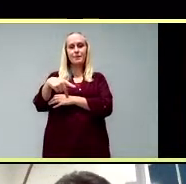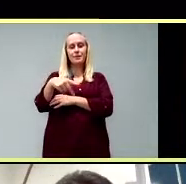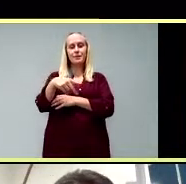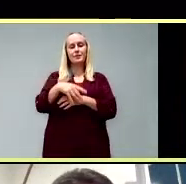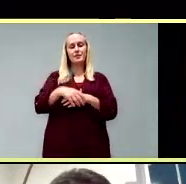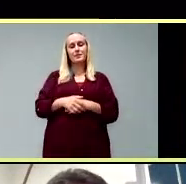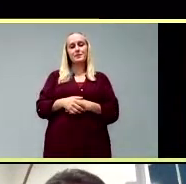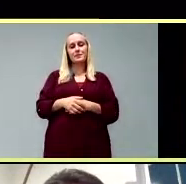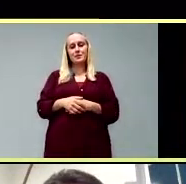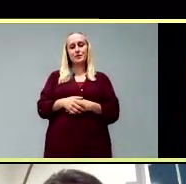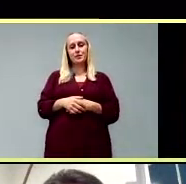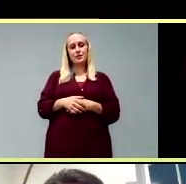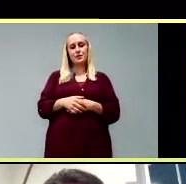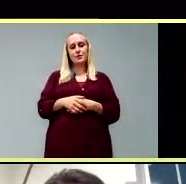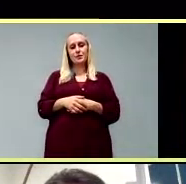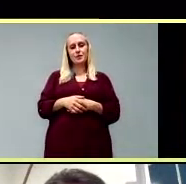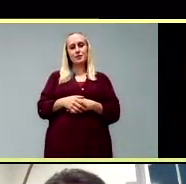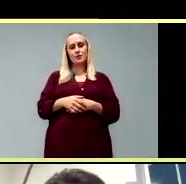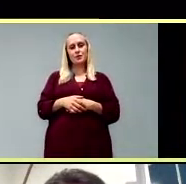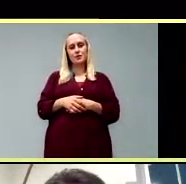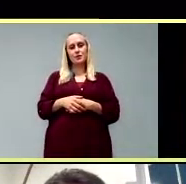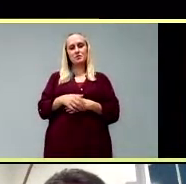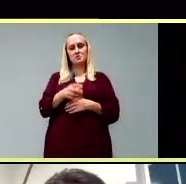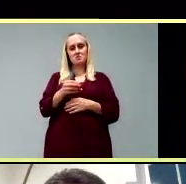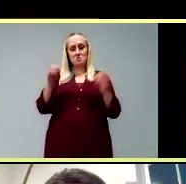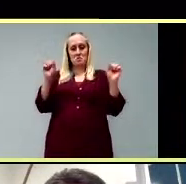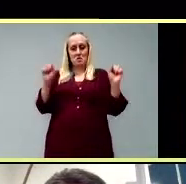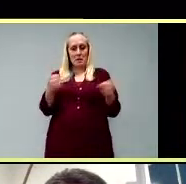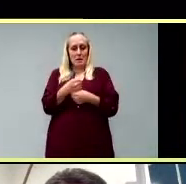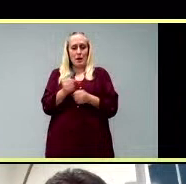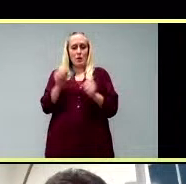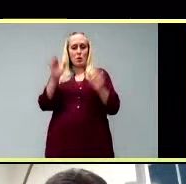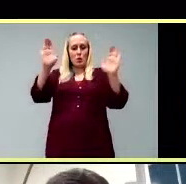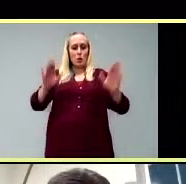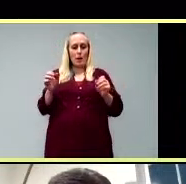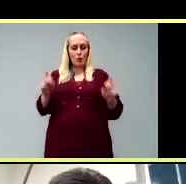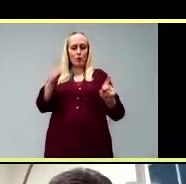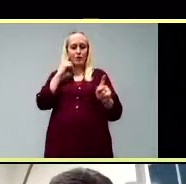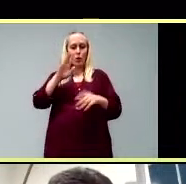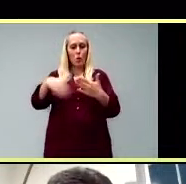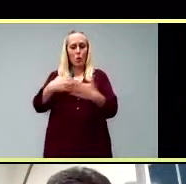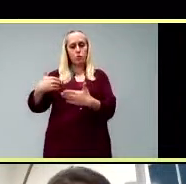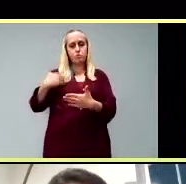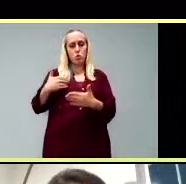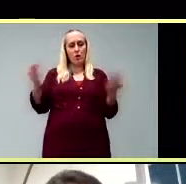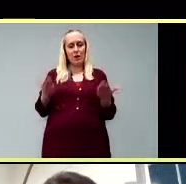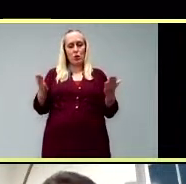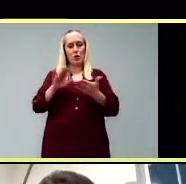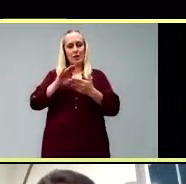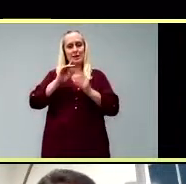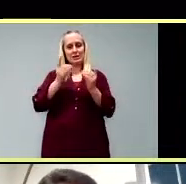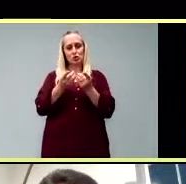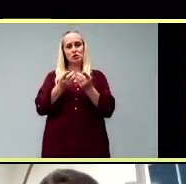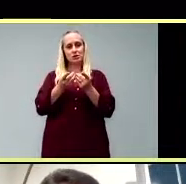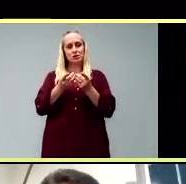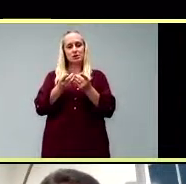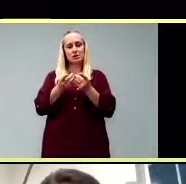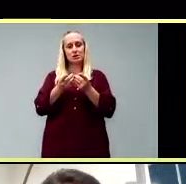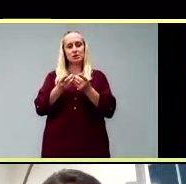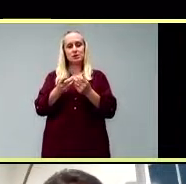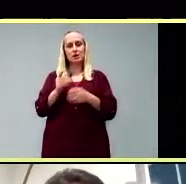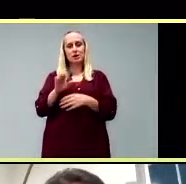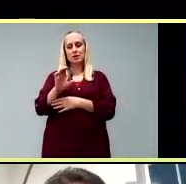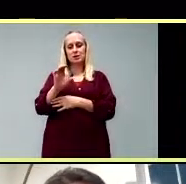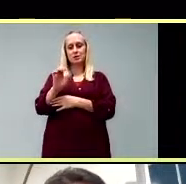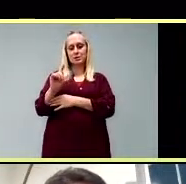opportunities for the youth in the Salem-Keizer School District. And there's no doubt that